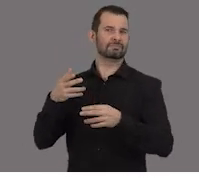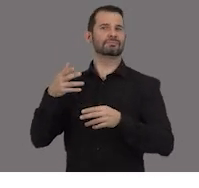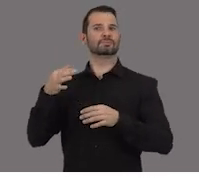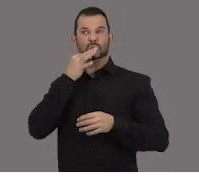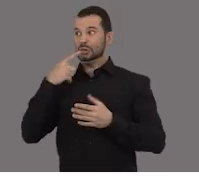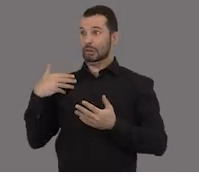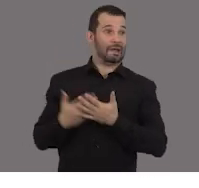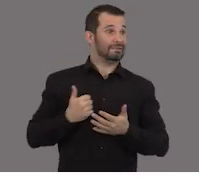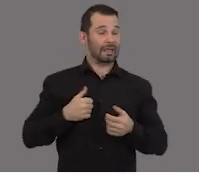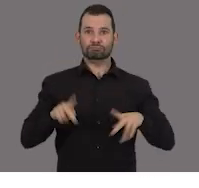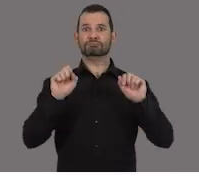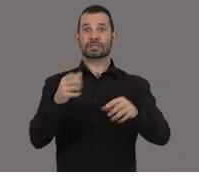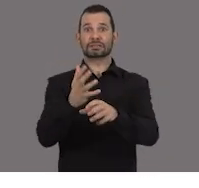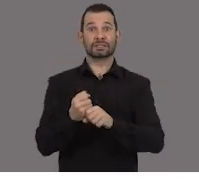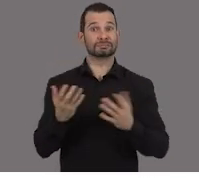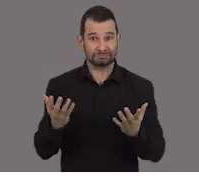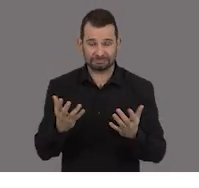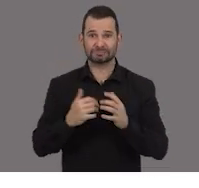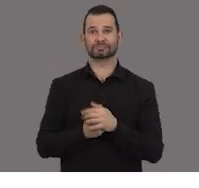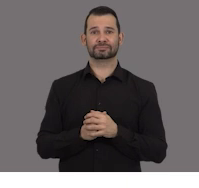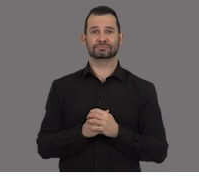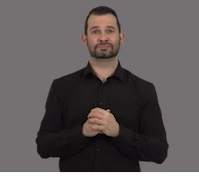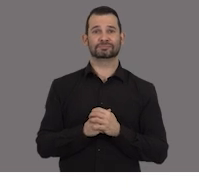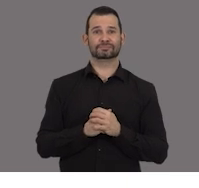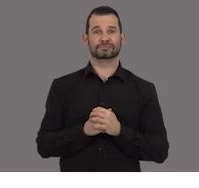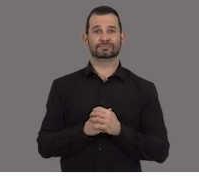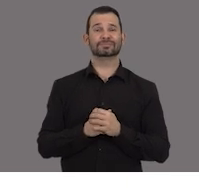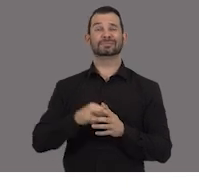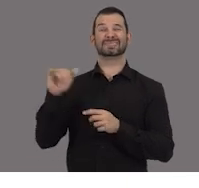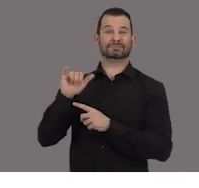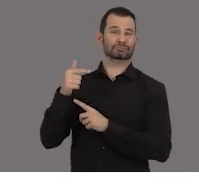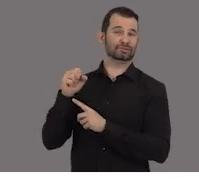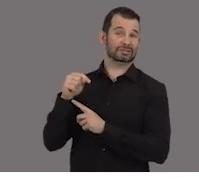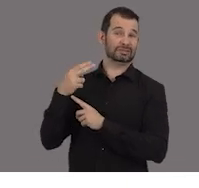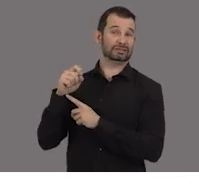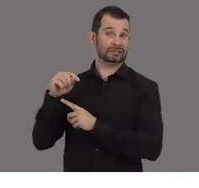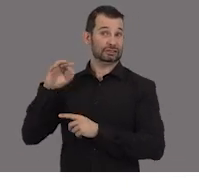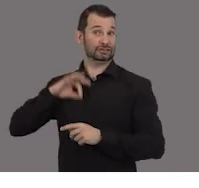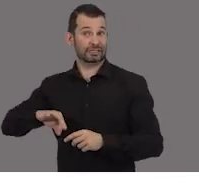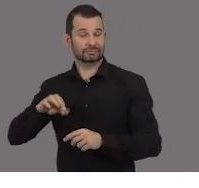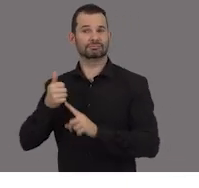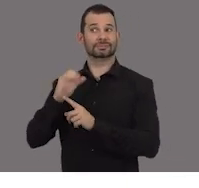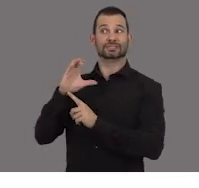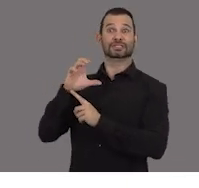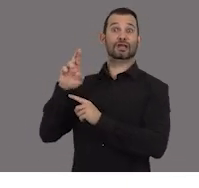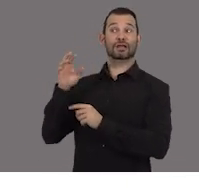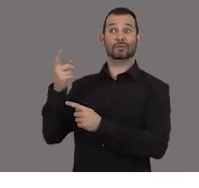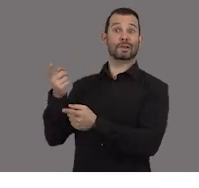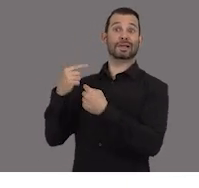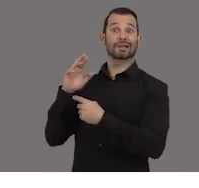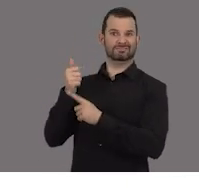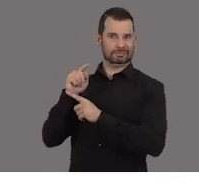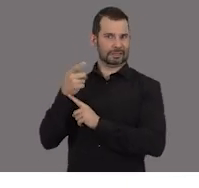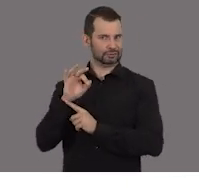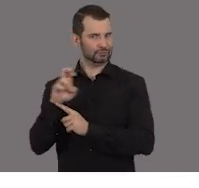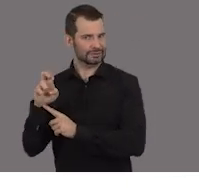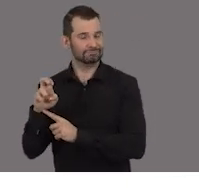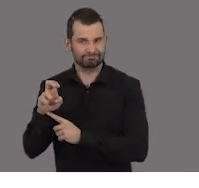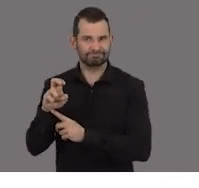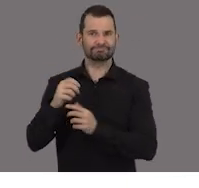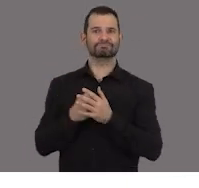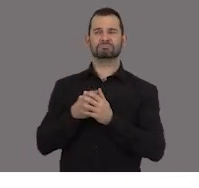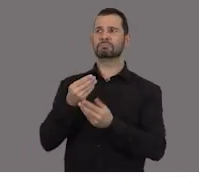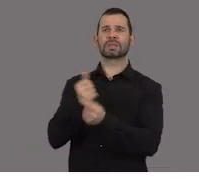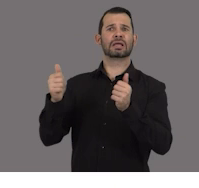Carbon Rebate or CCR for short, as soon as you arrive in Canada. Like the GST/HST